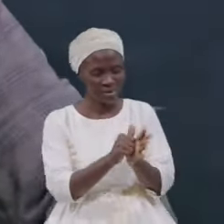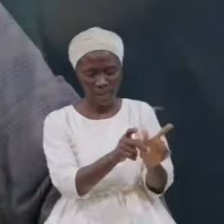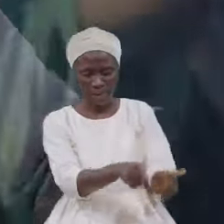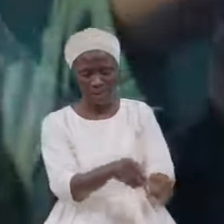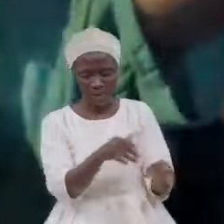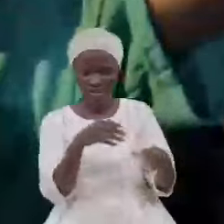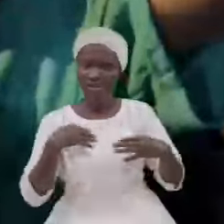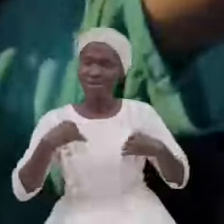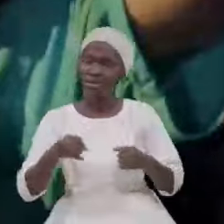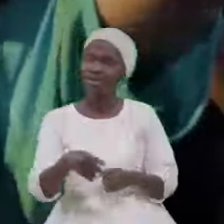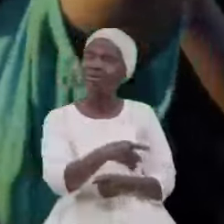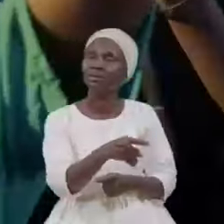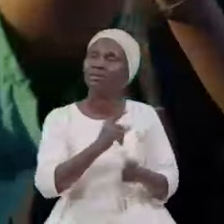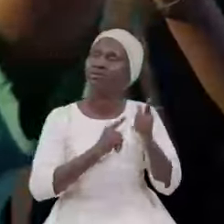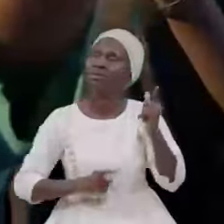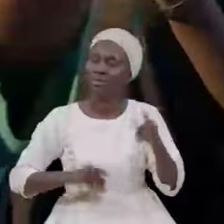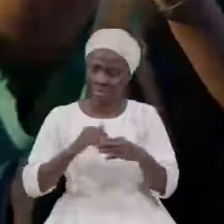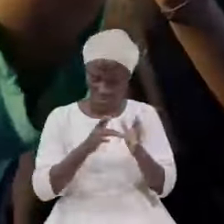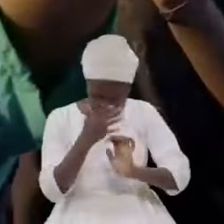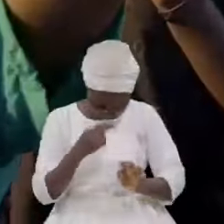Jesus' name.